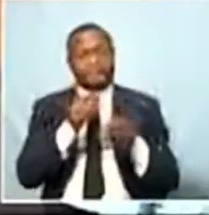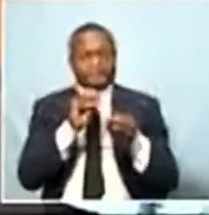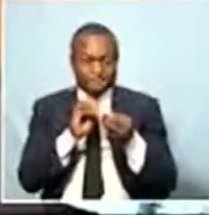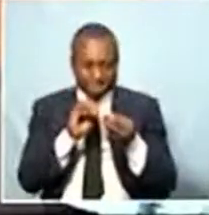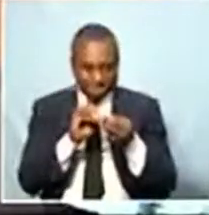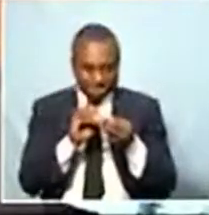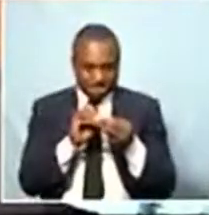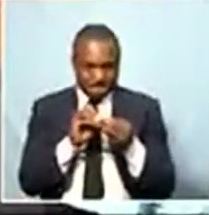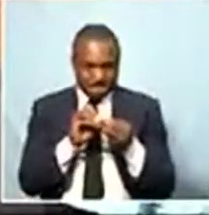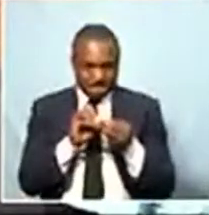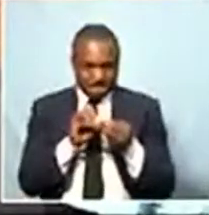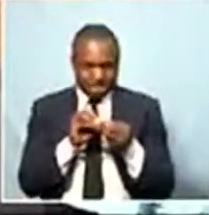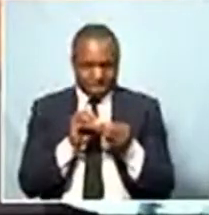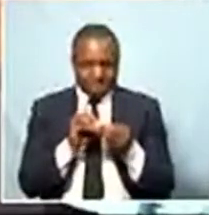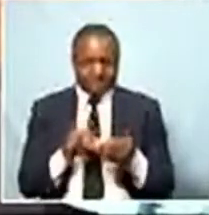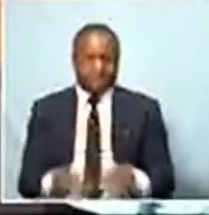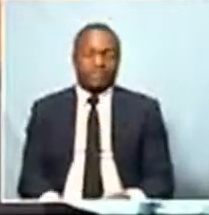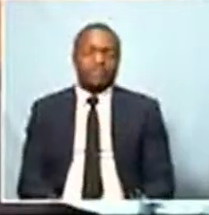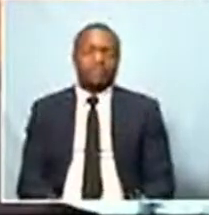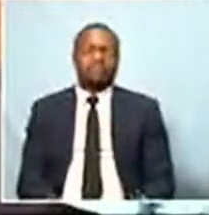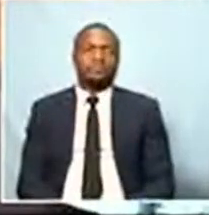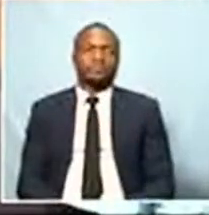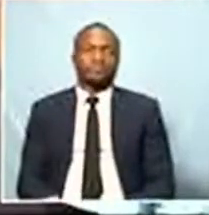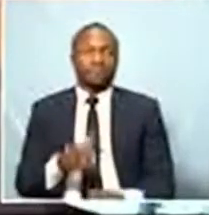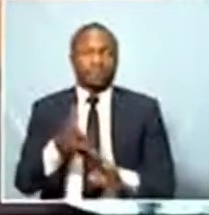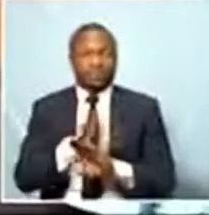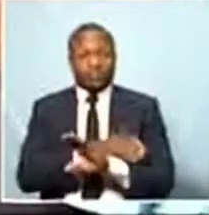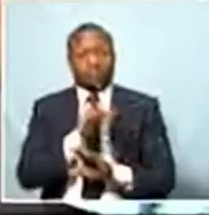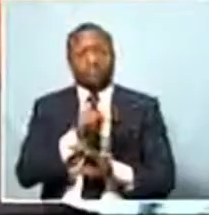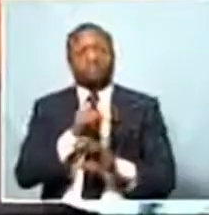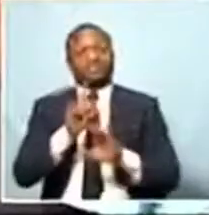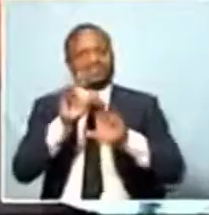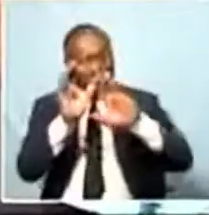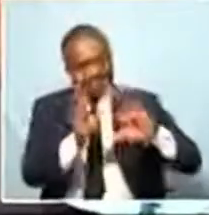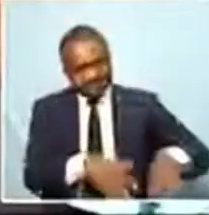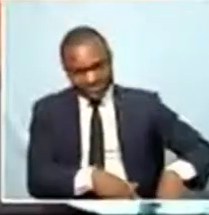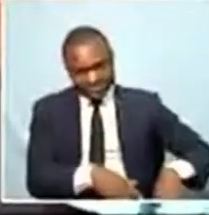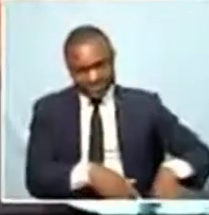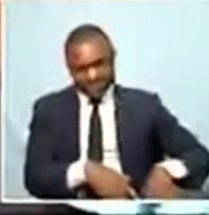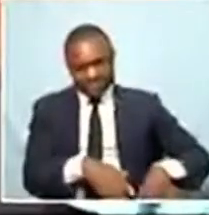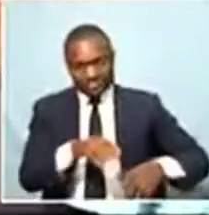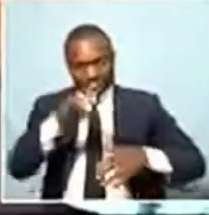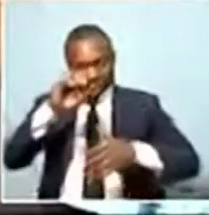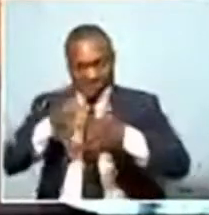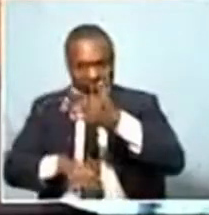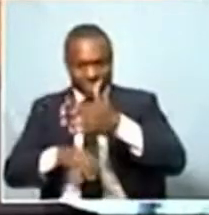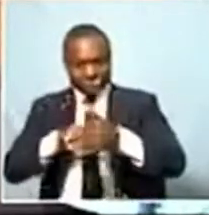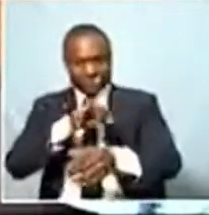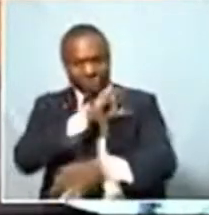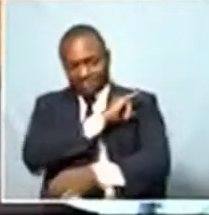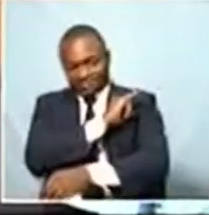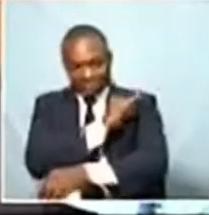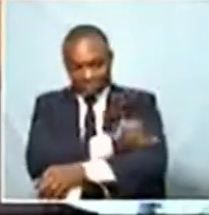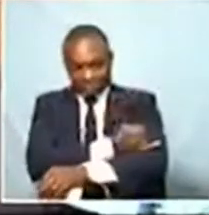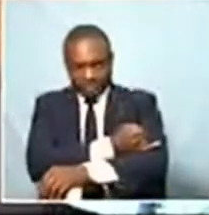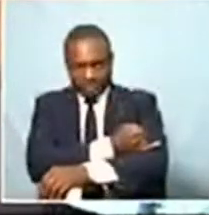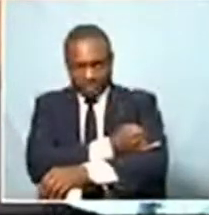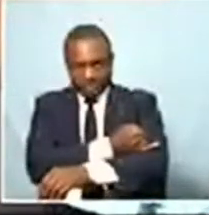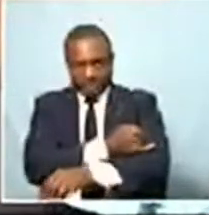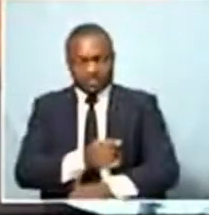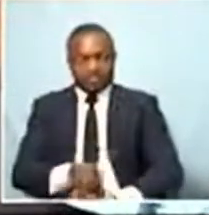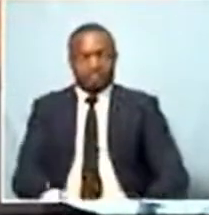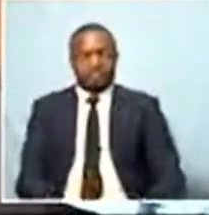sincerely. And before you leave, would like to withdraw your immunity